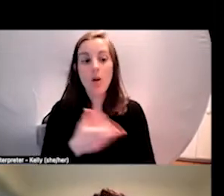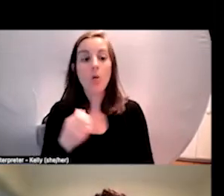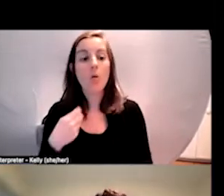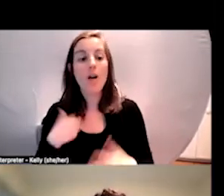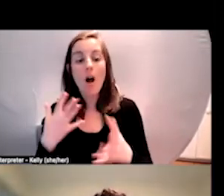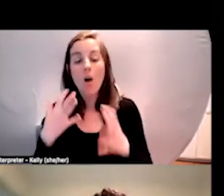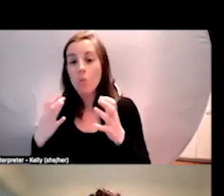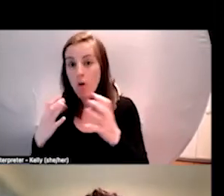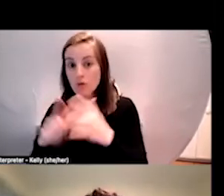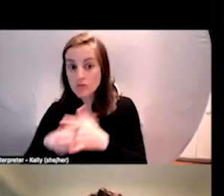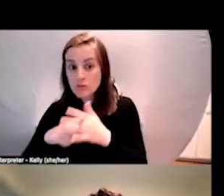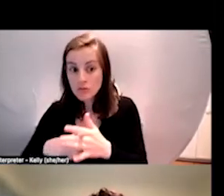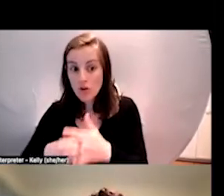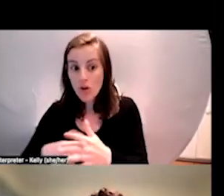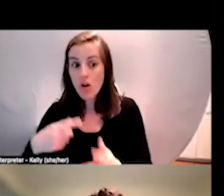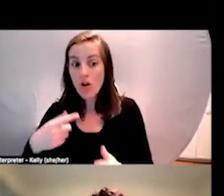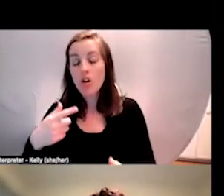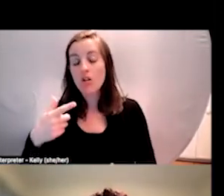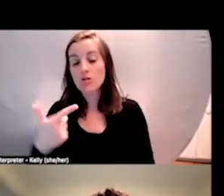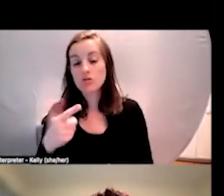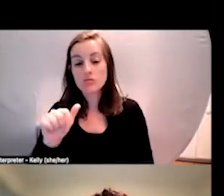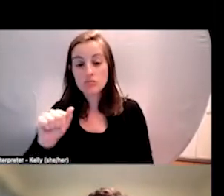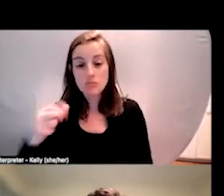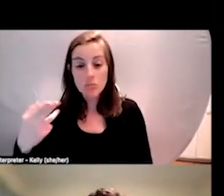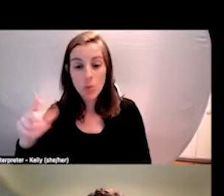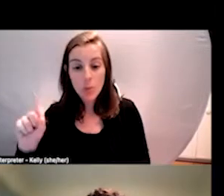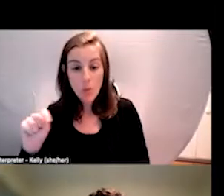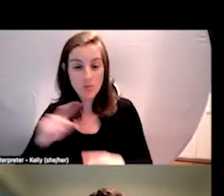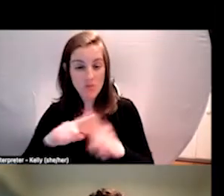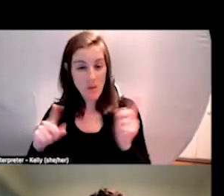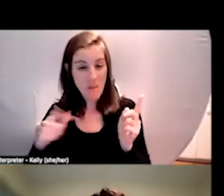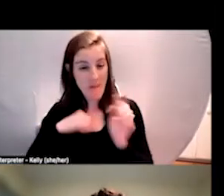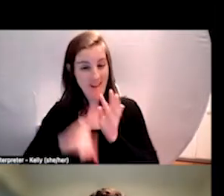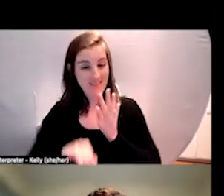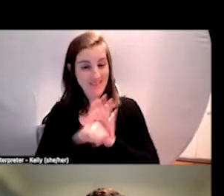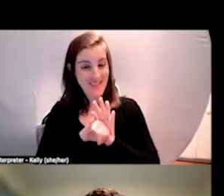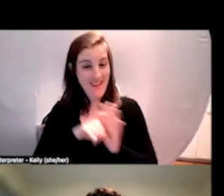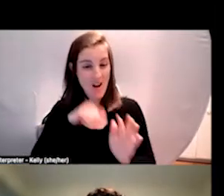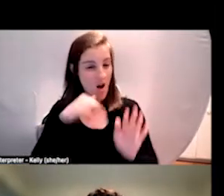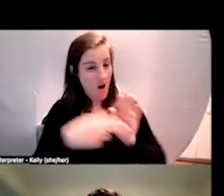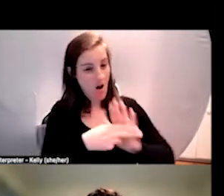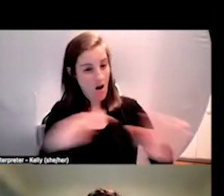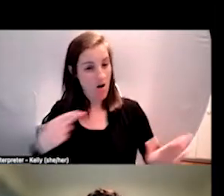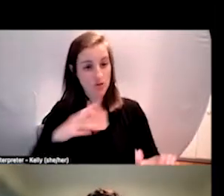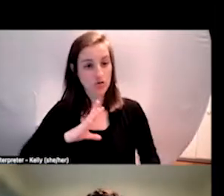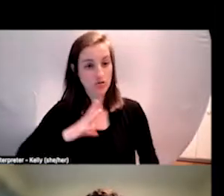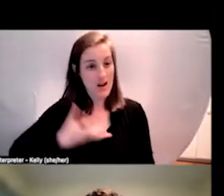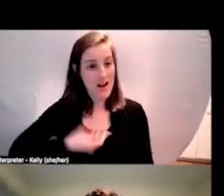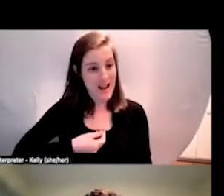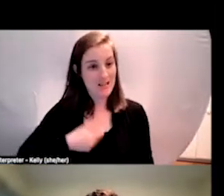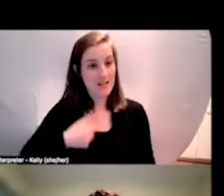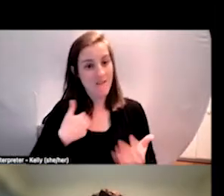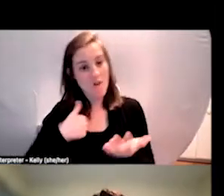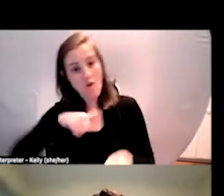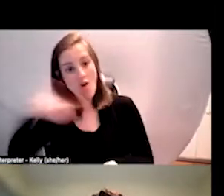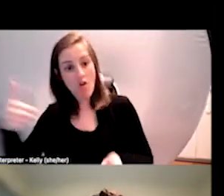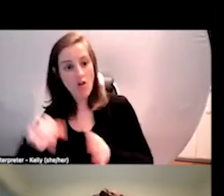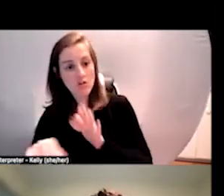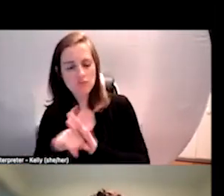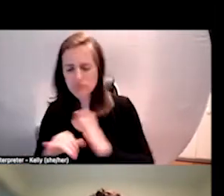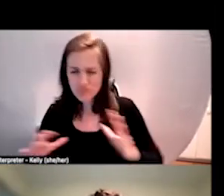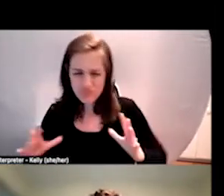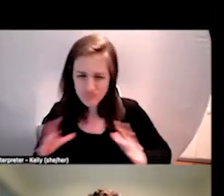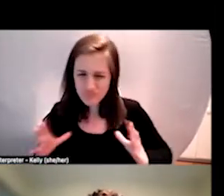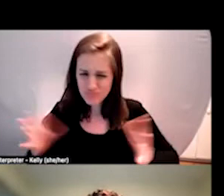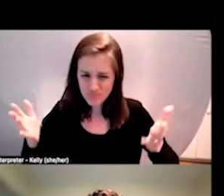complicated. I don't necessarily self-describe as trans. That's fine. That's not an issue. And I'm talking about